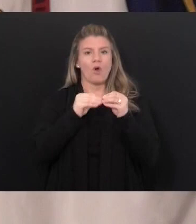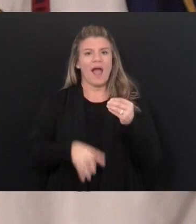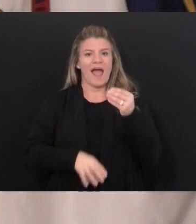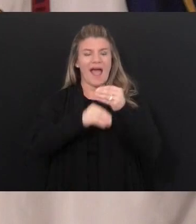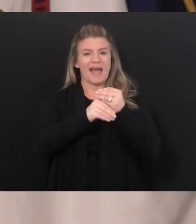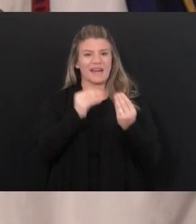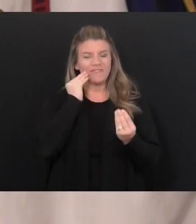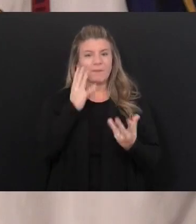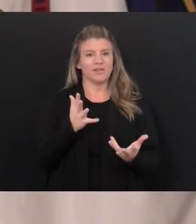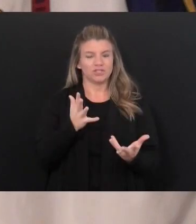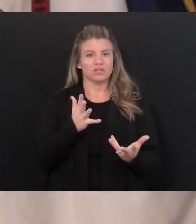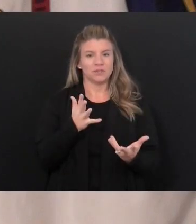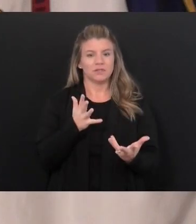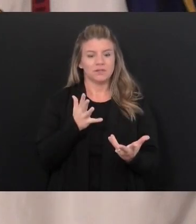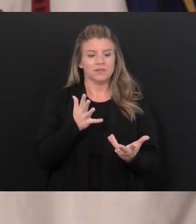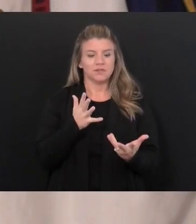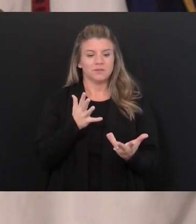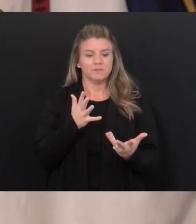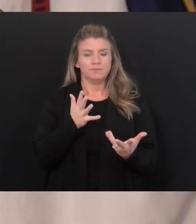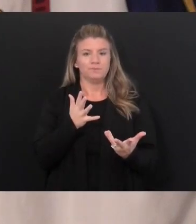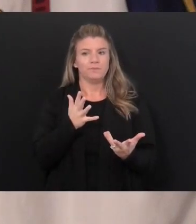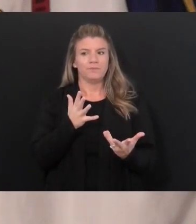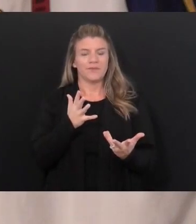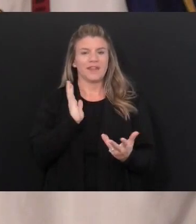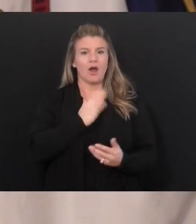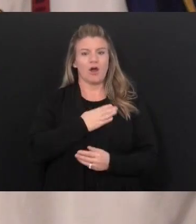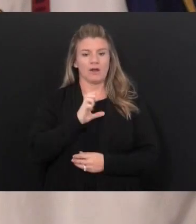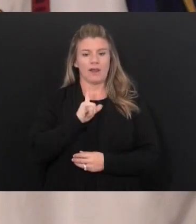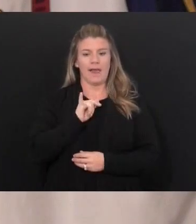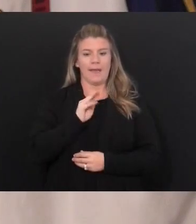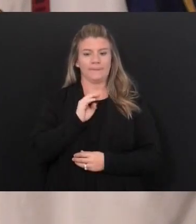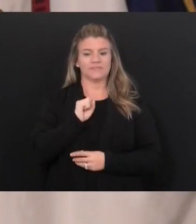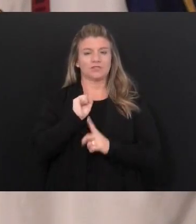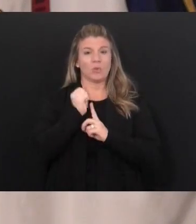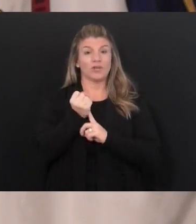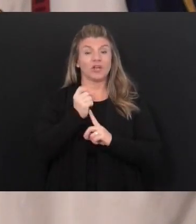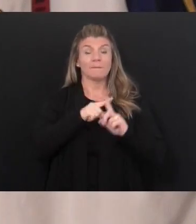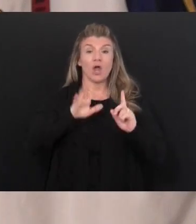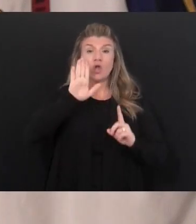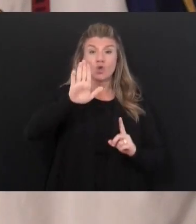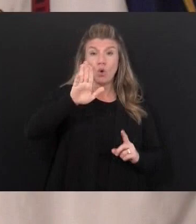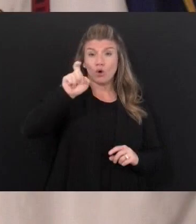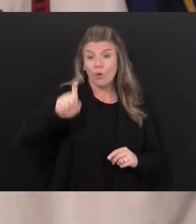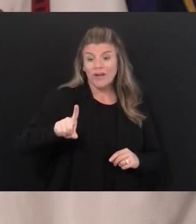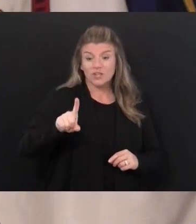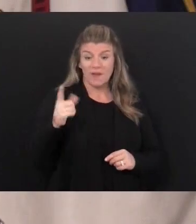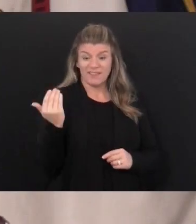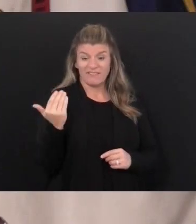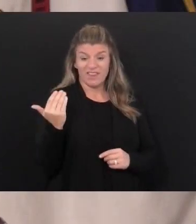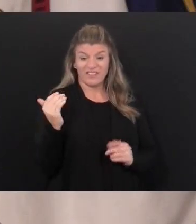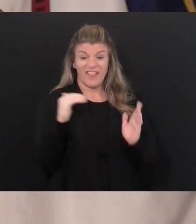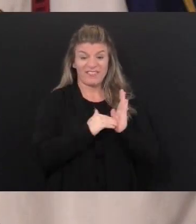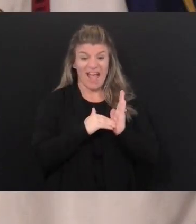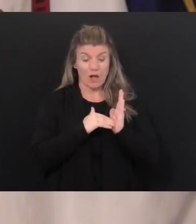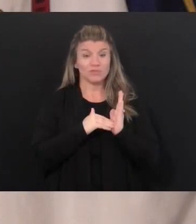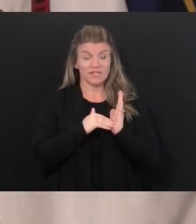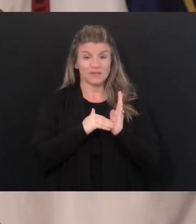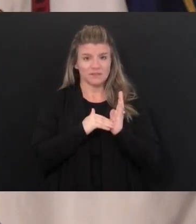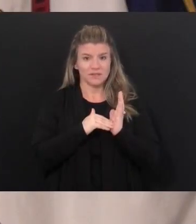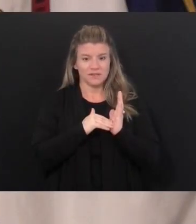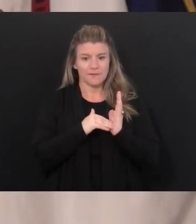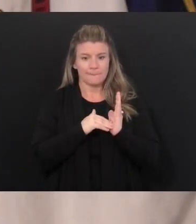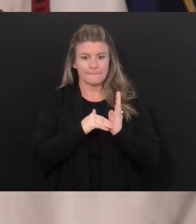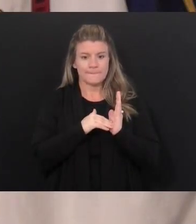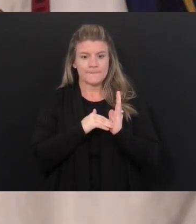all the situations within our claims. As far as your question about the 15,000 that were basically,